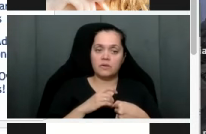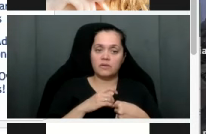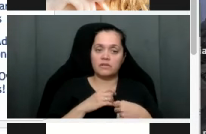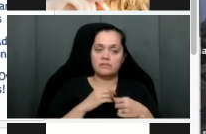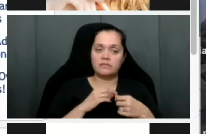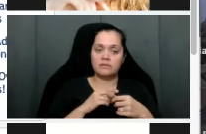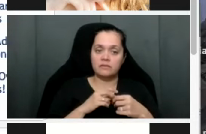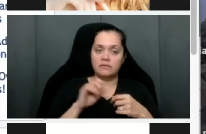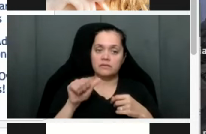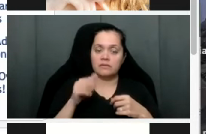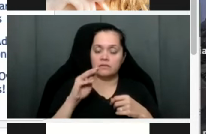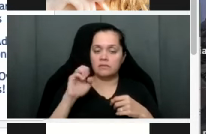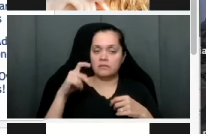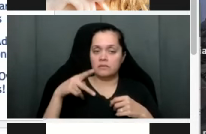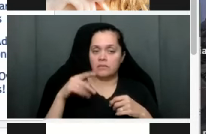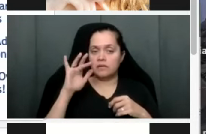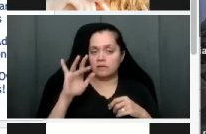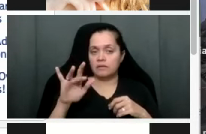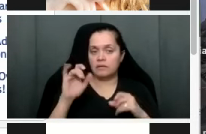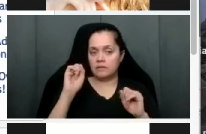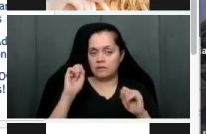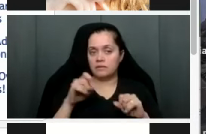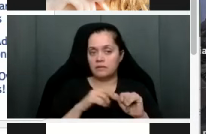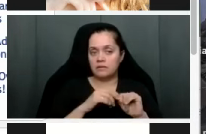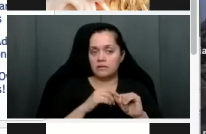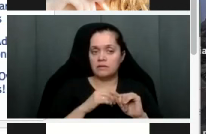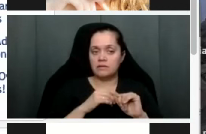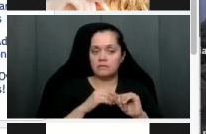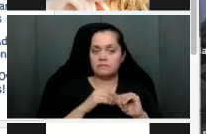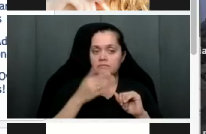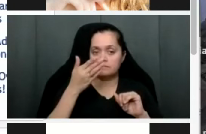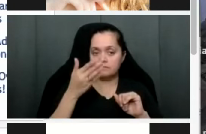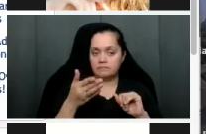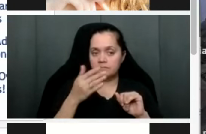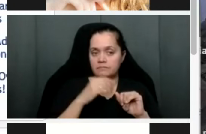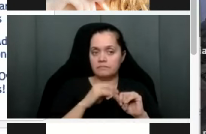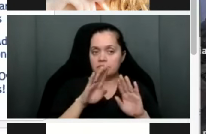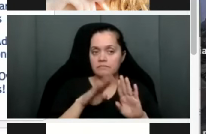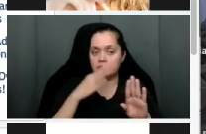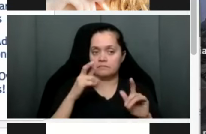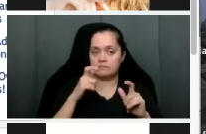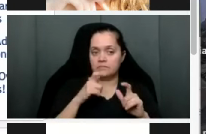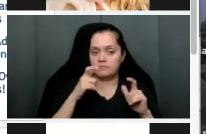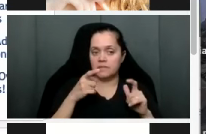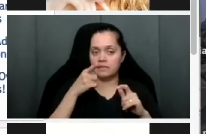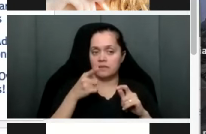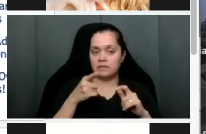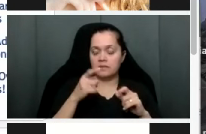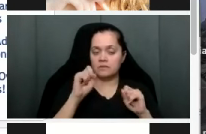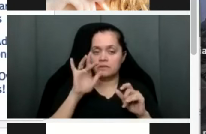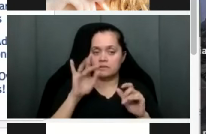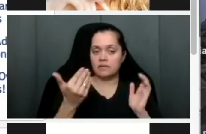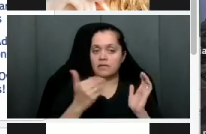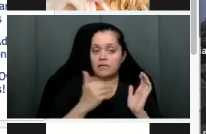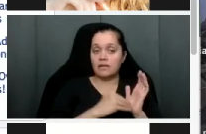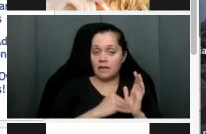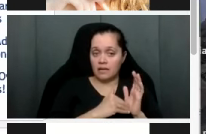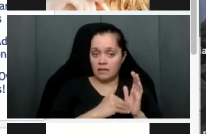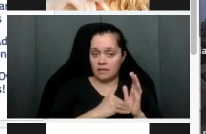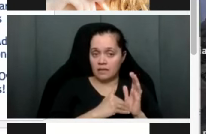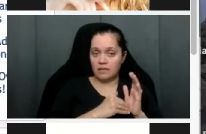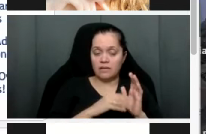Here's another map. It's clickable. Yeah, opens up big. This one we can even click again and